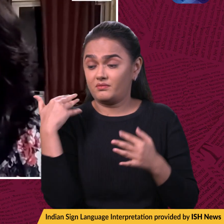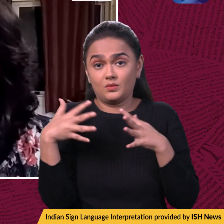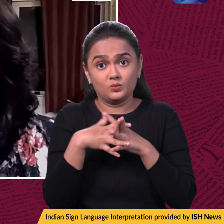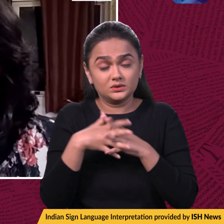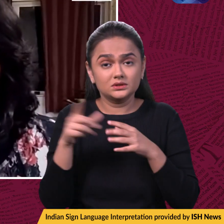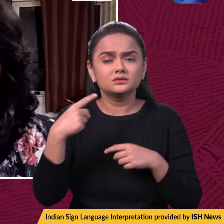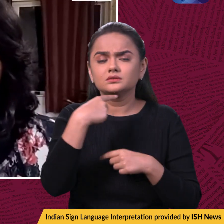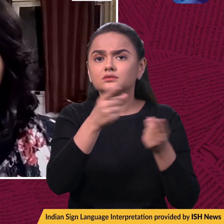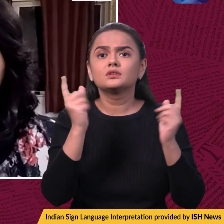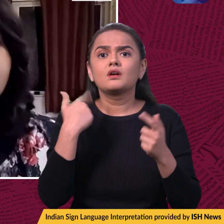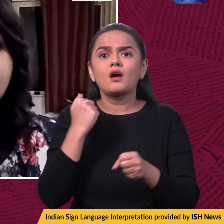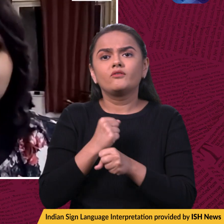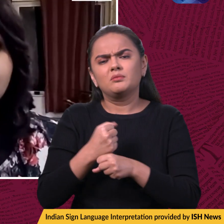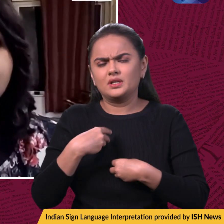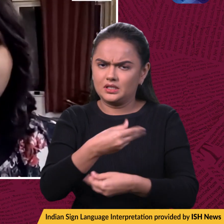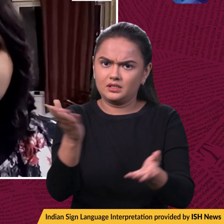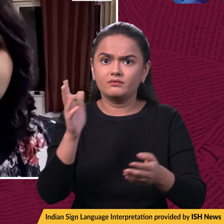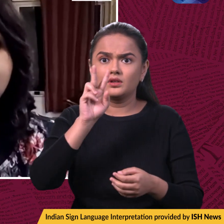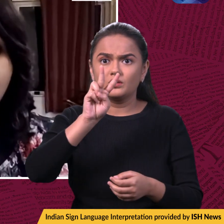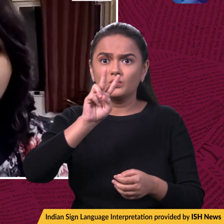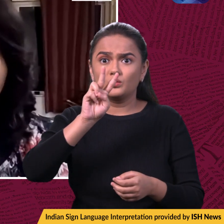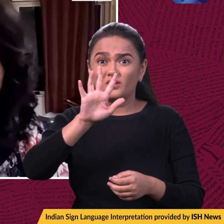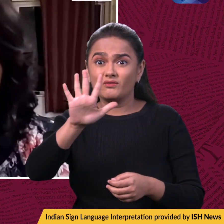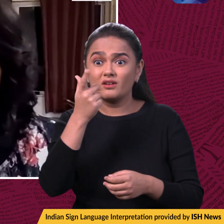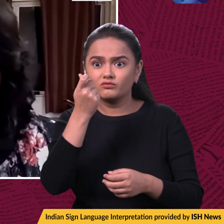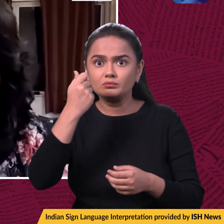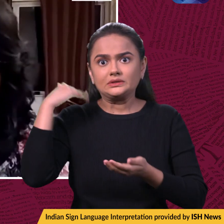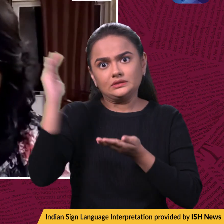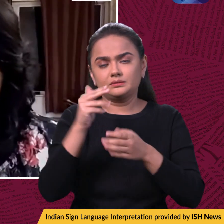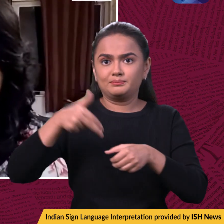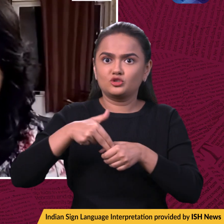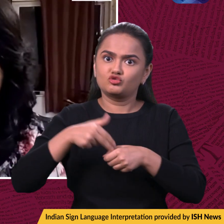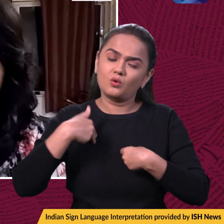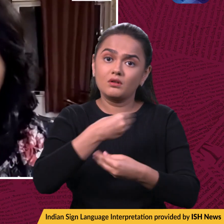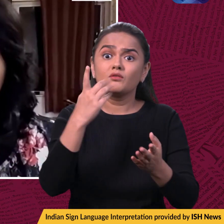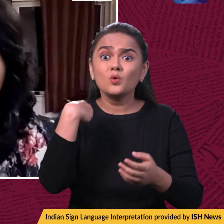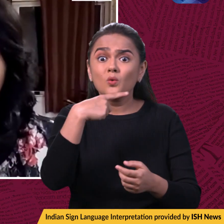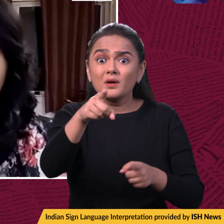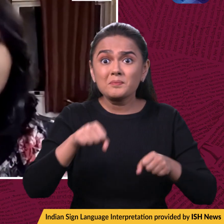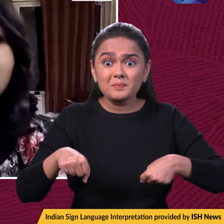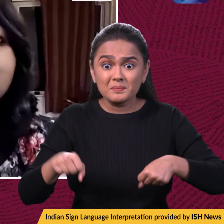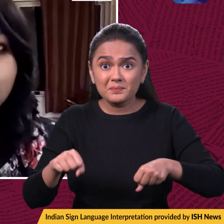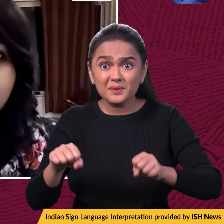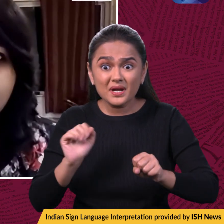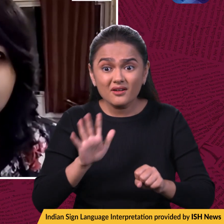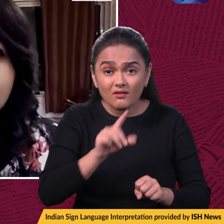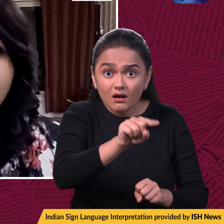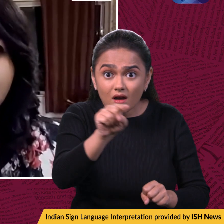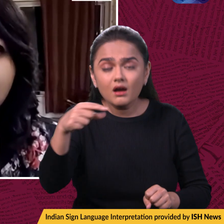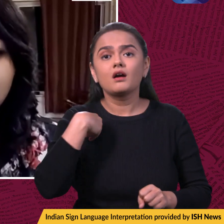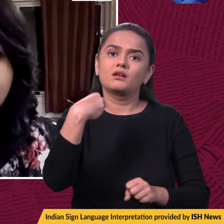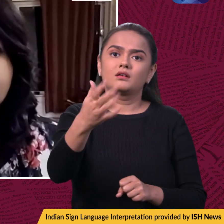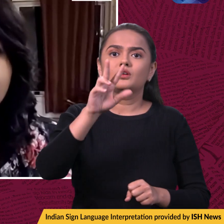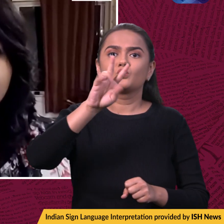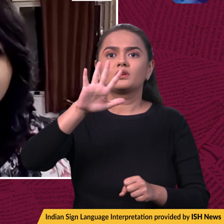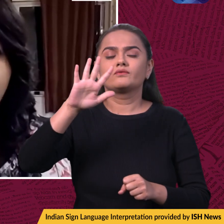Wednesday has said his government will give a concession of 25 rupees per litre in petrol prices to those riding two-wheelers